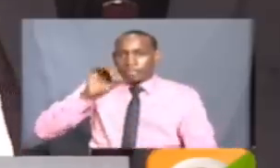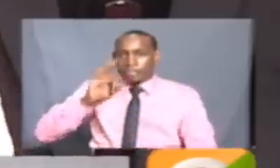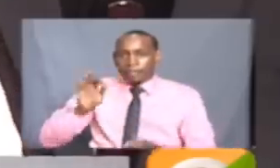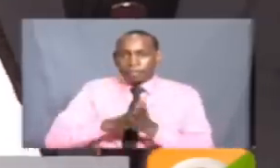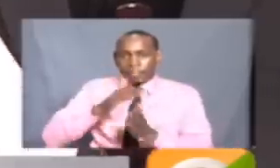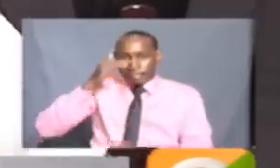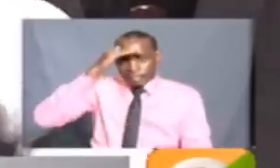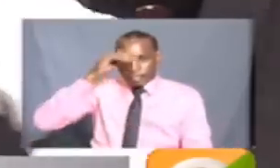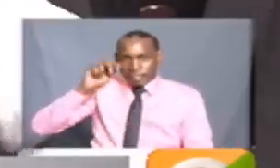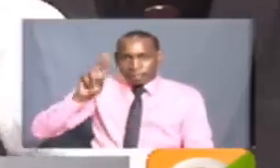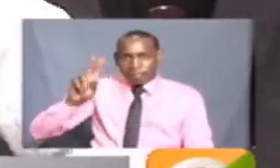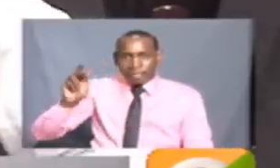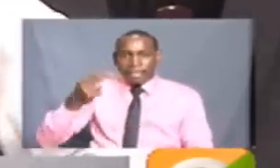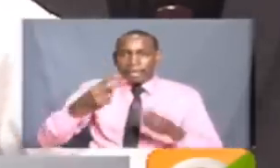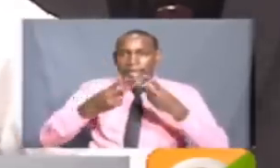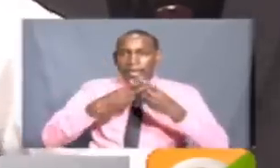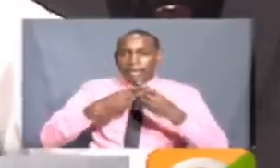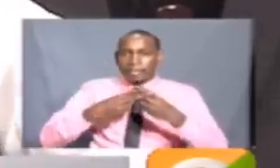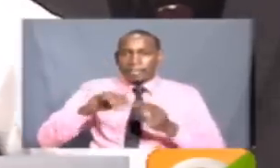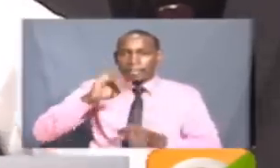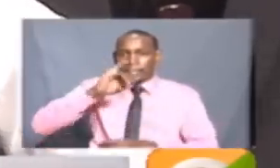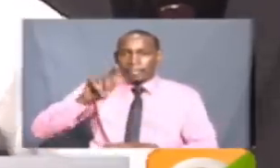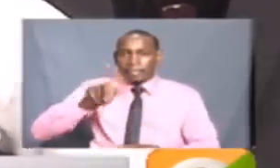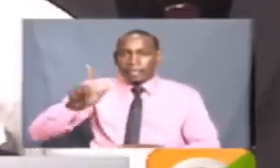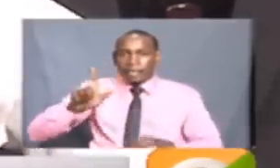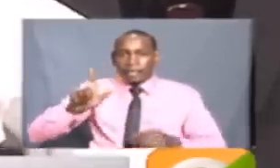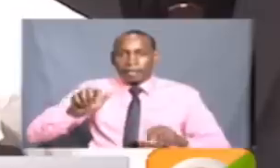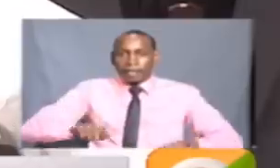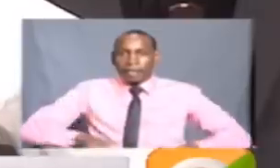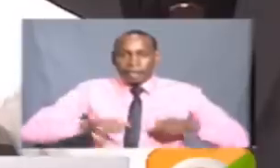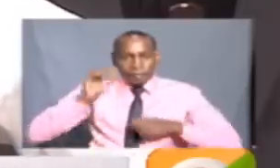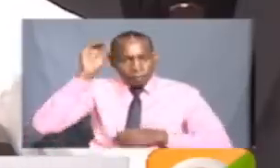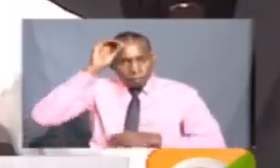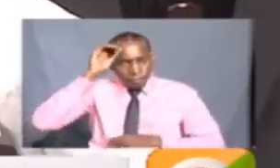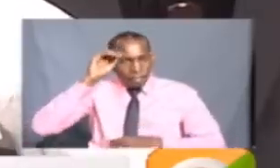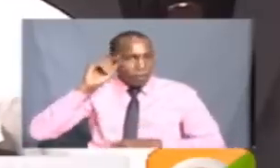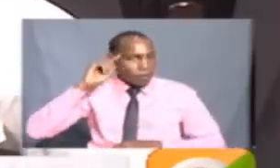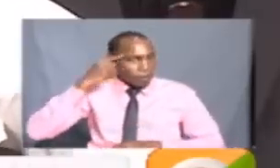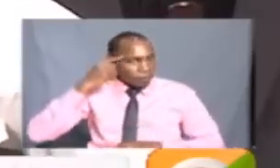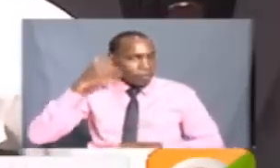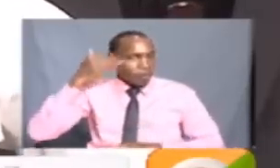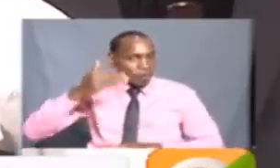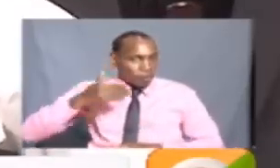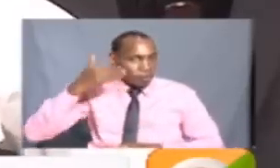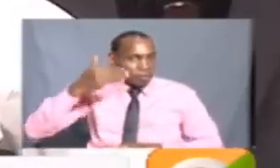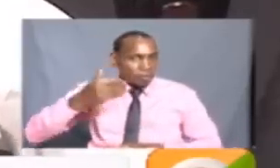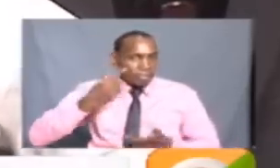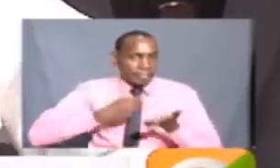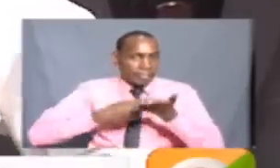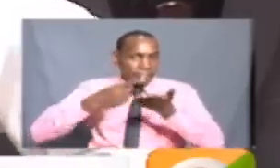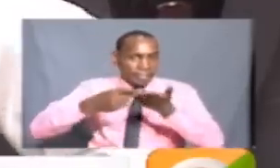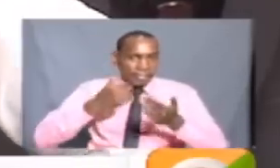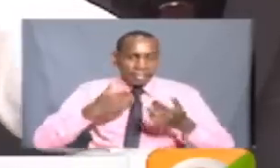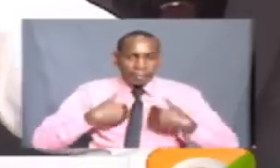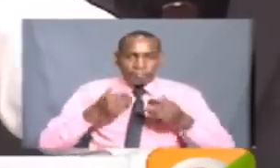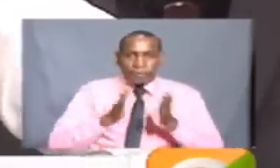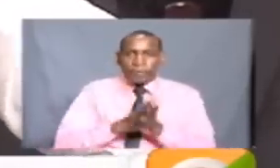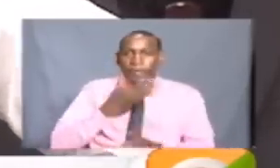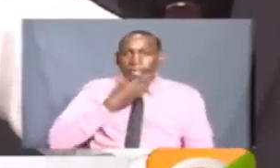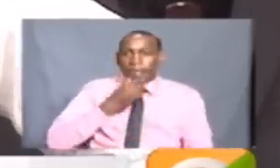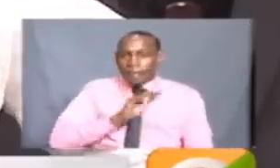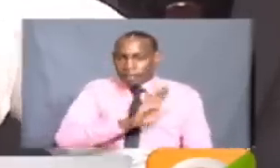Citizen TV Kenya. The hashtag is JK Live. Your opinion, your thoughts, always this conversation that we have with gentlemen like